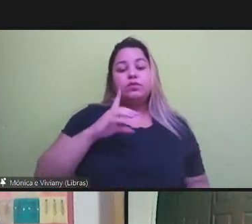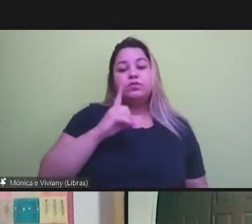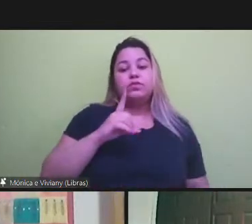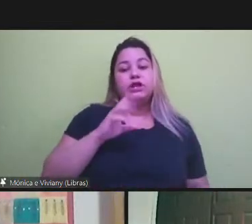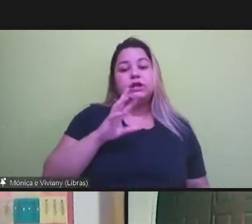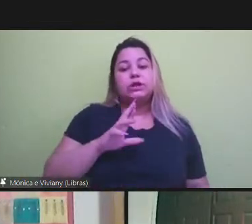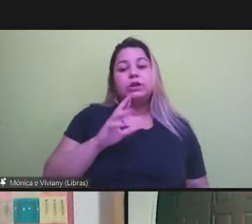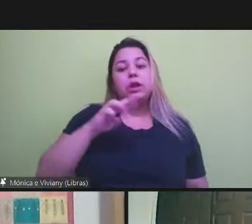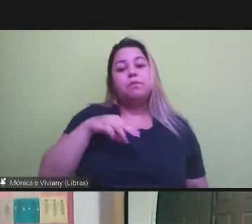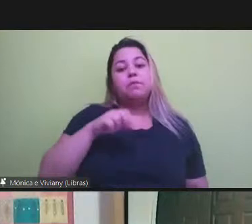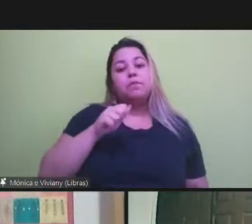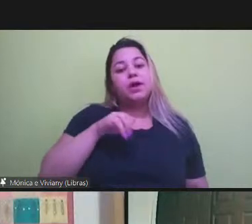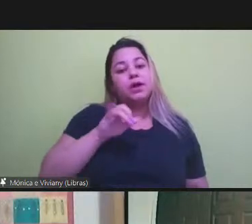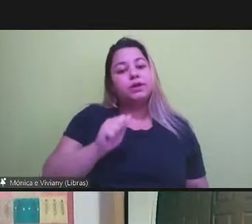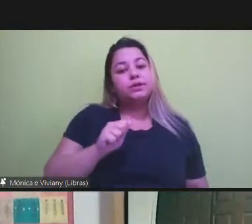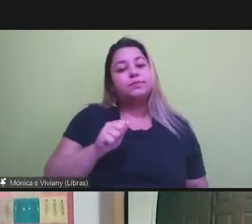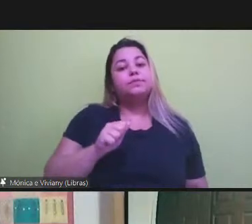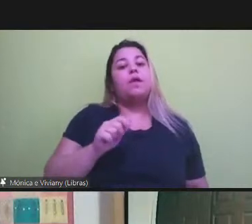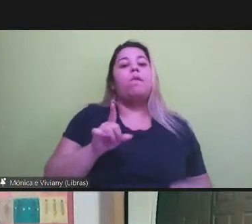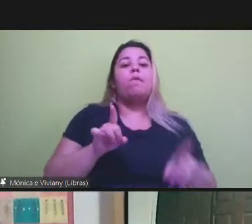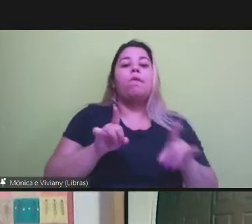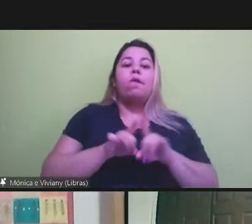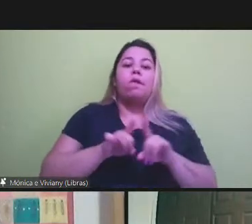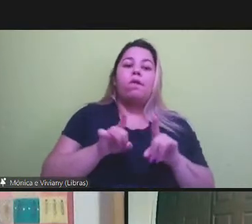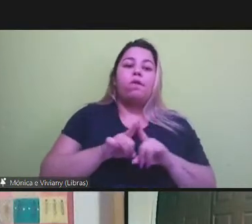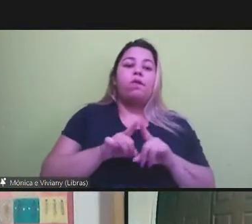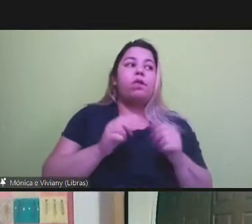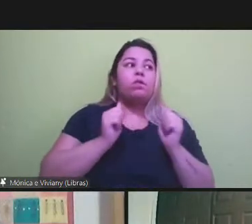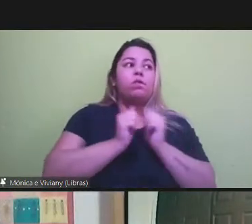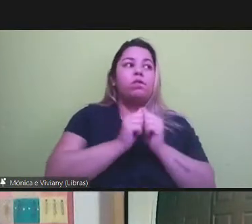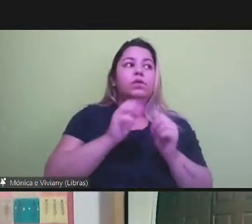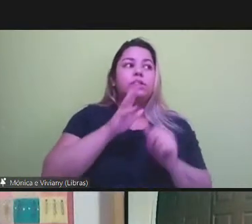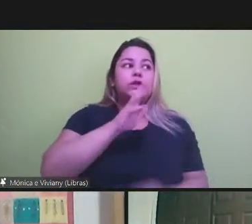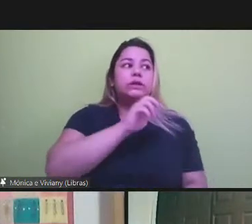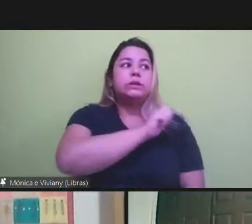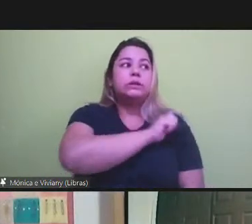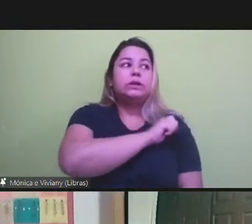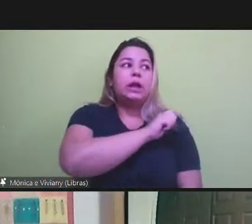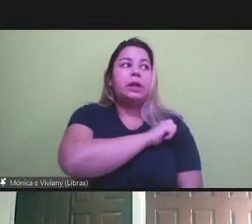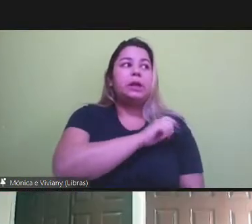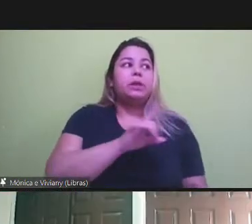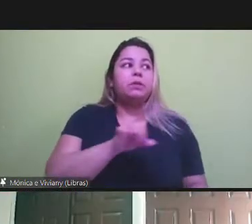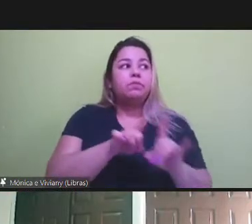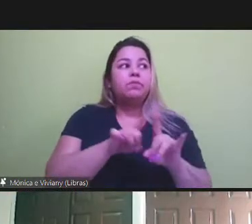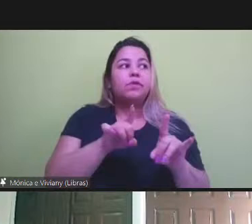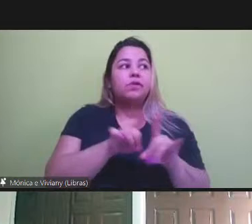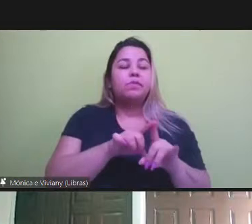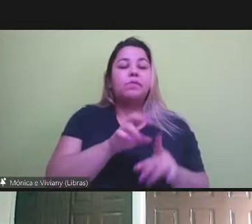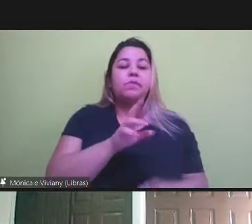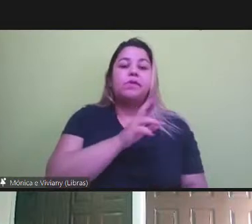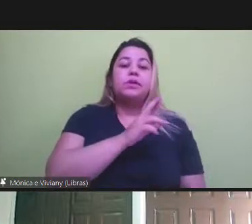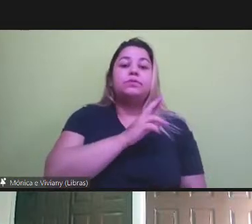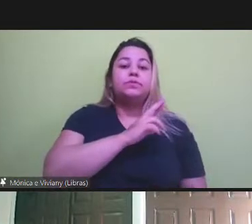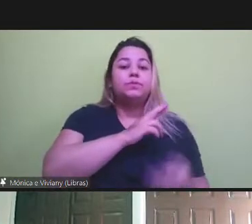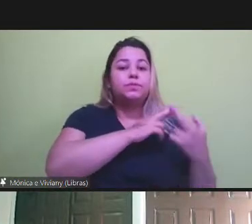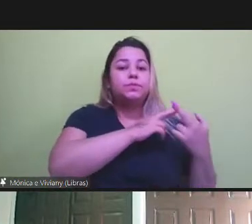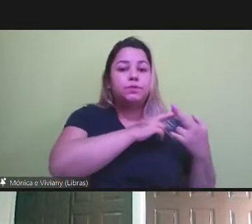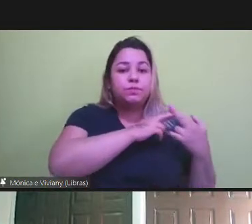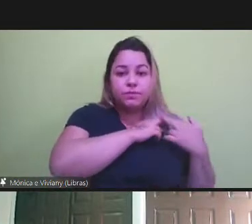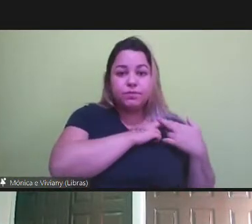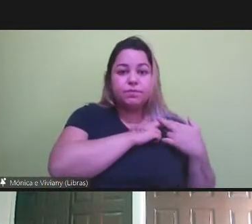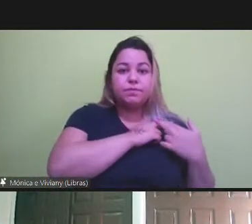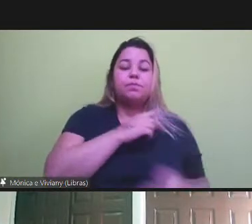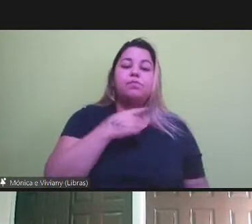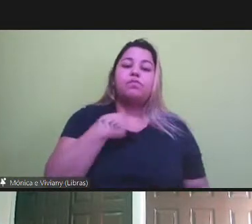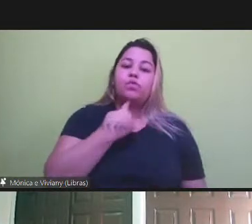Dr. Maria João, the question is, beyond the approach alongside the students, how is the one by the parents